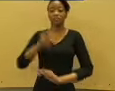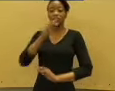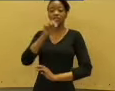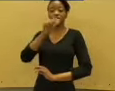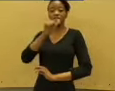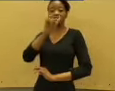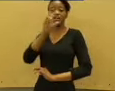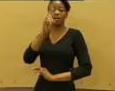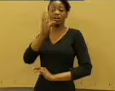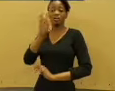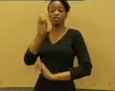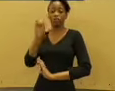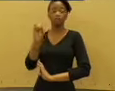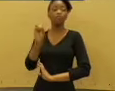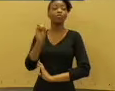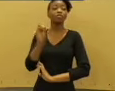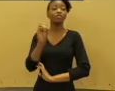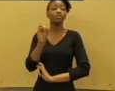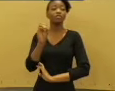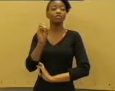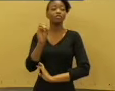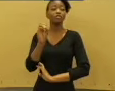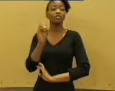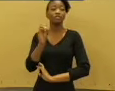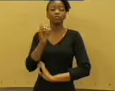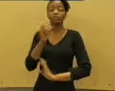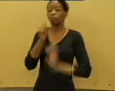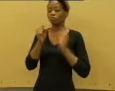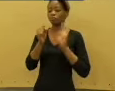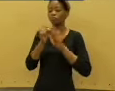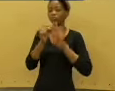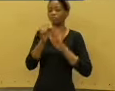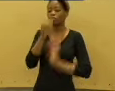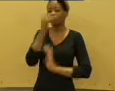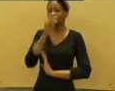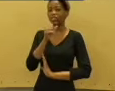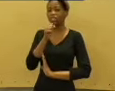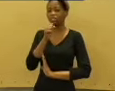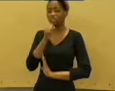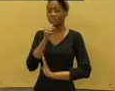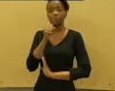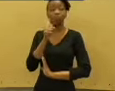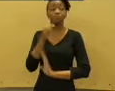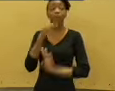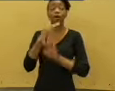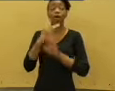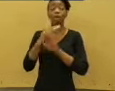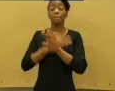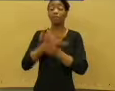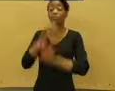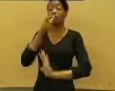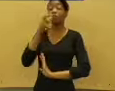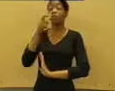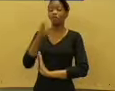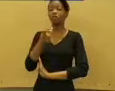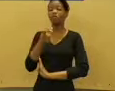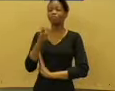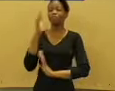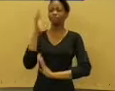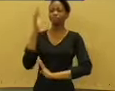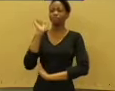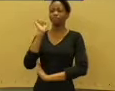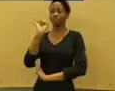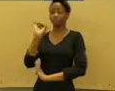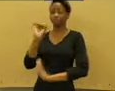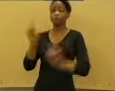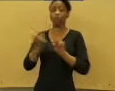Hi. Okay. I always like to check if it's working. So I think maybe just before I comment on Naledi's presentation, also to answer